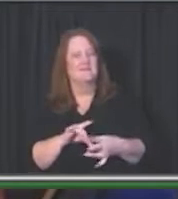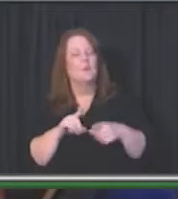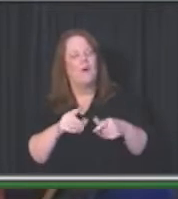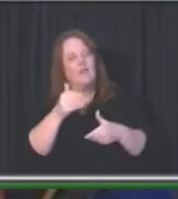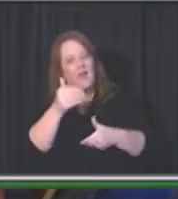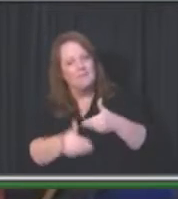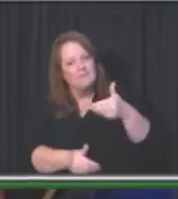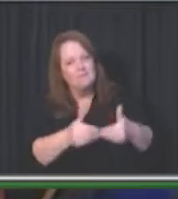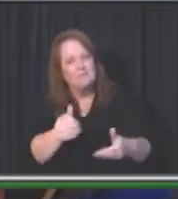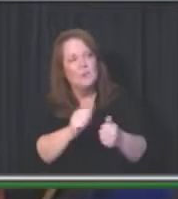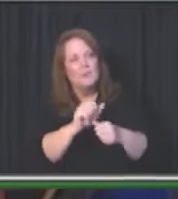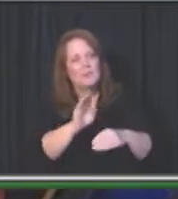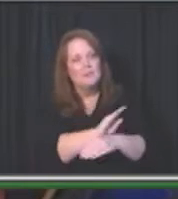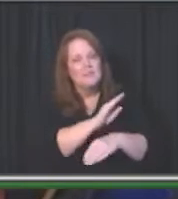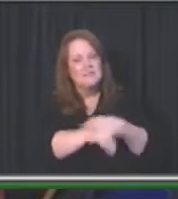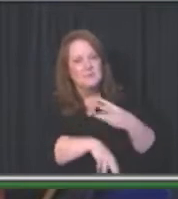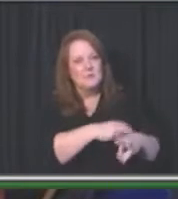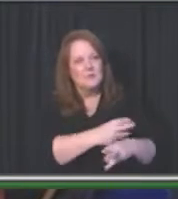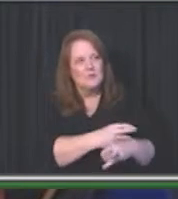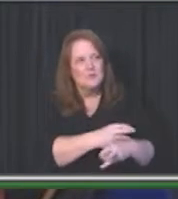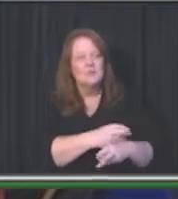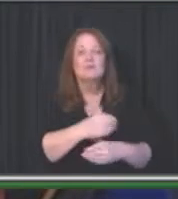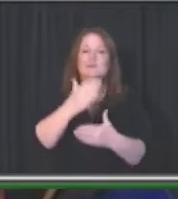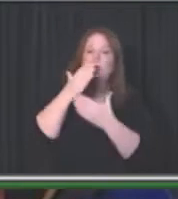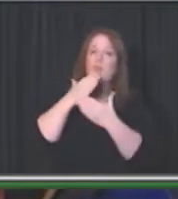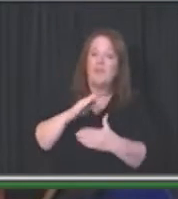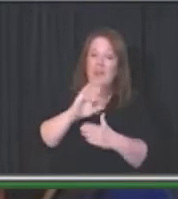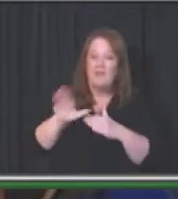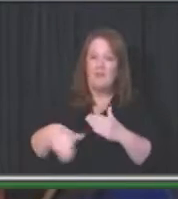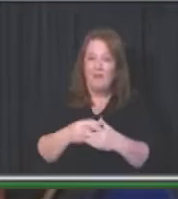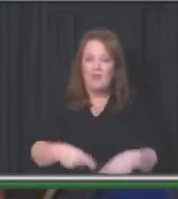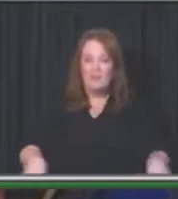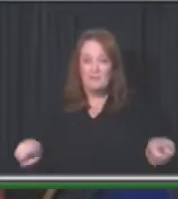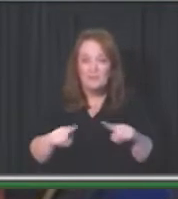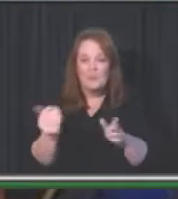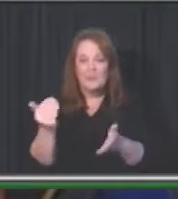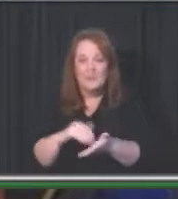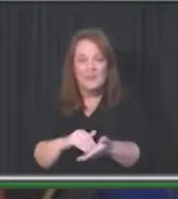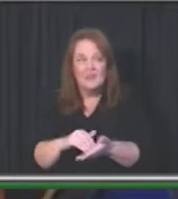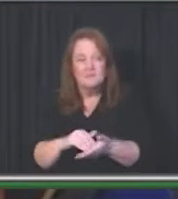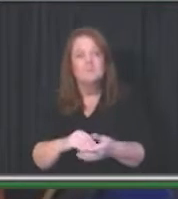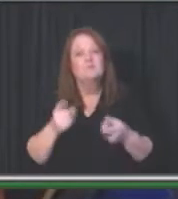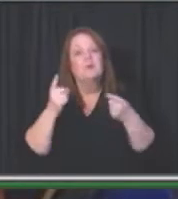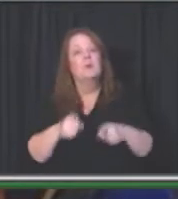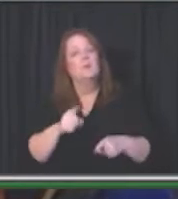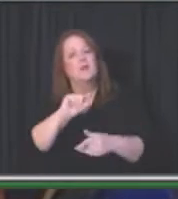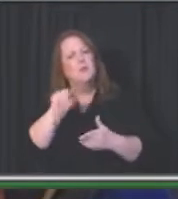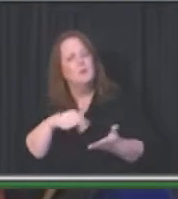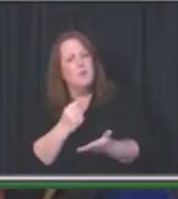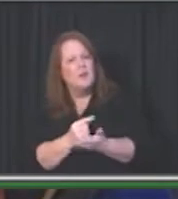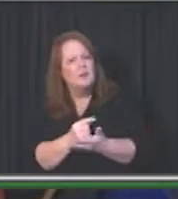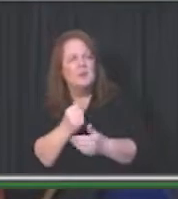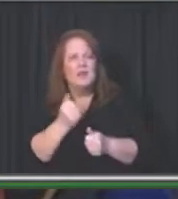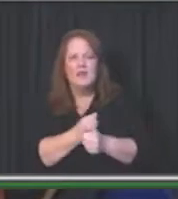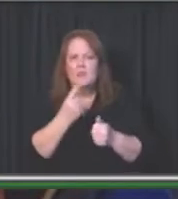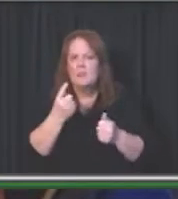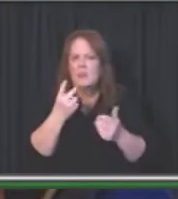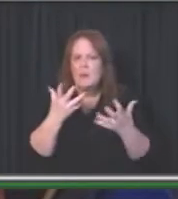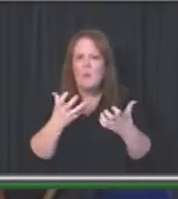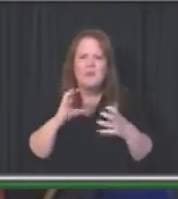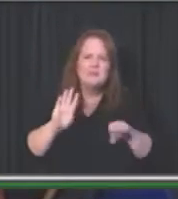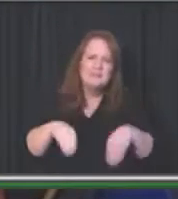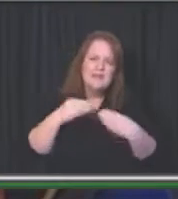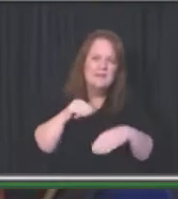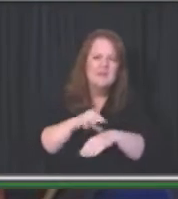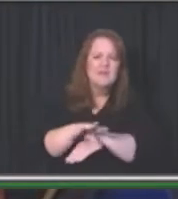progressed in the business world. So I want to thank all of you again. And I guess, you know, when you graduate, everybody wants you to give you advice.